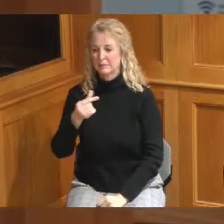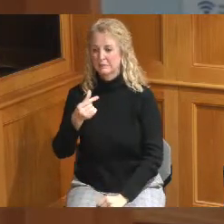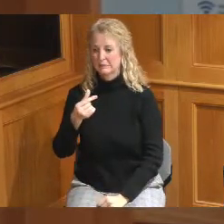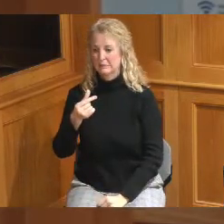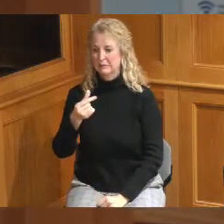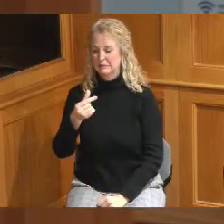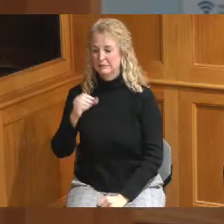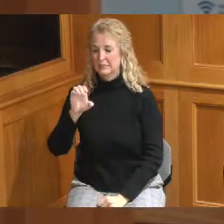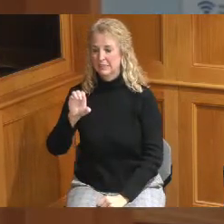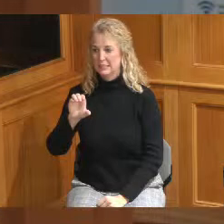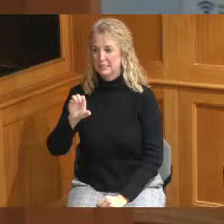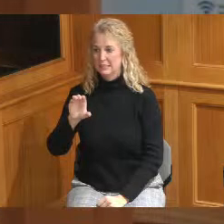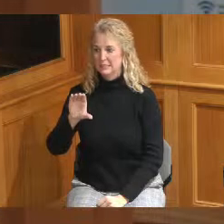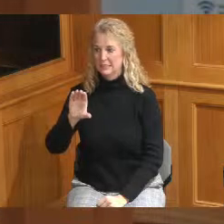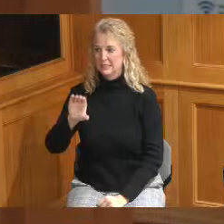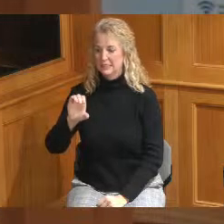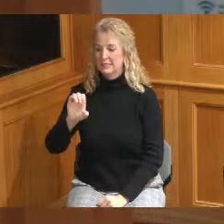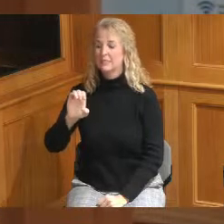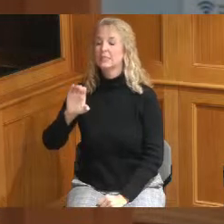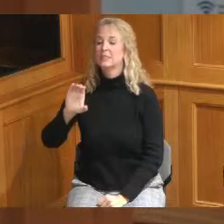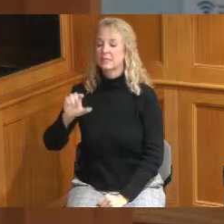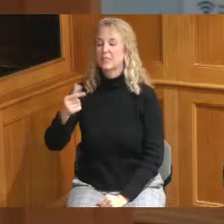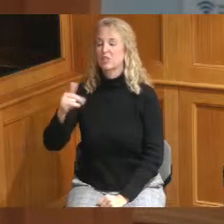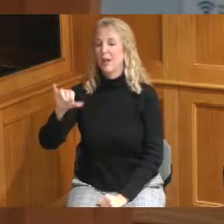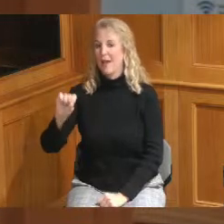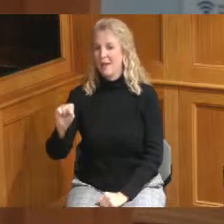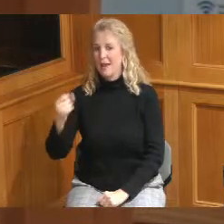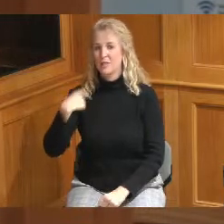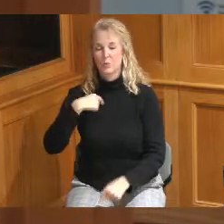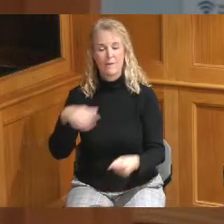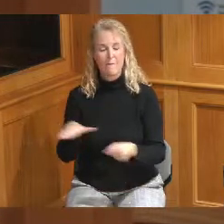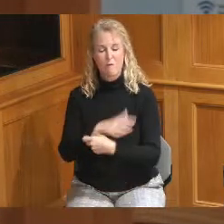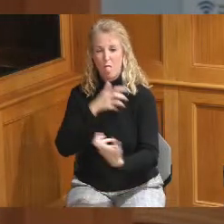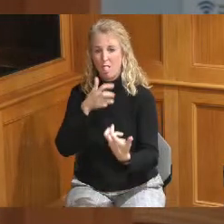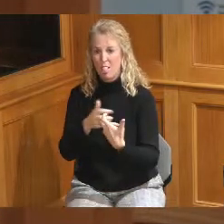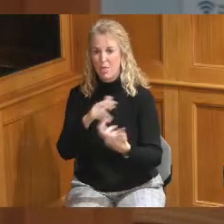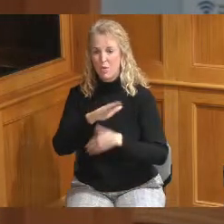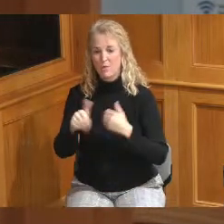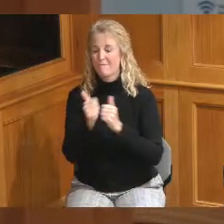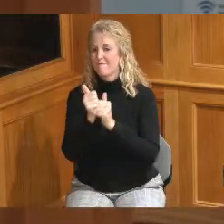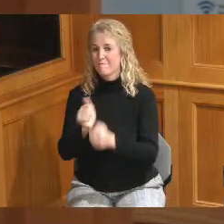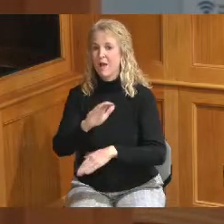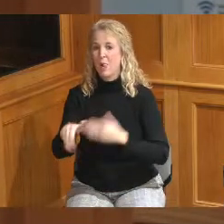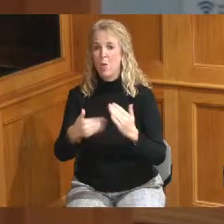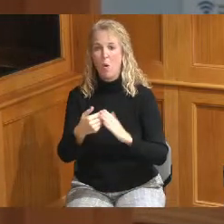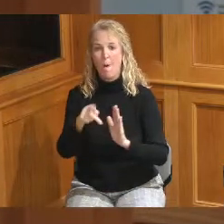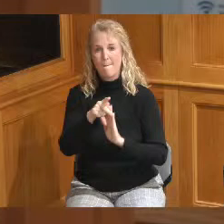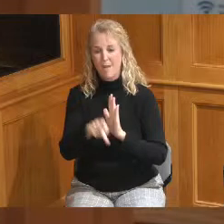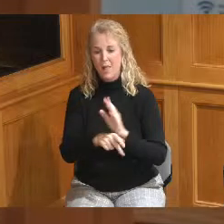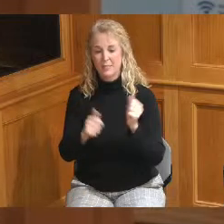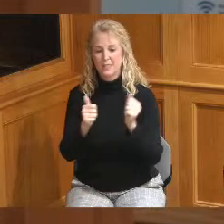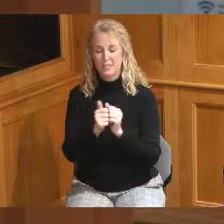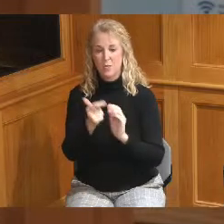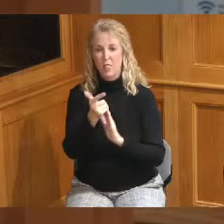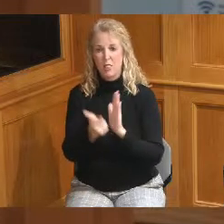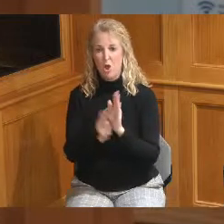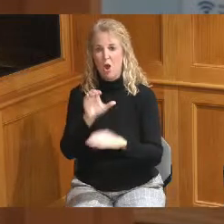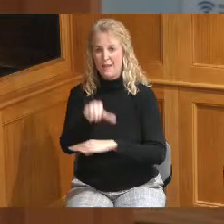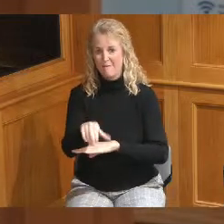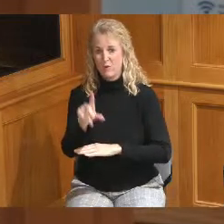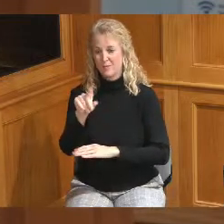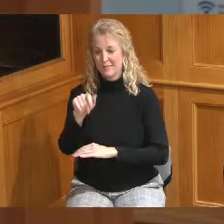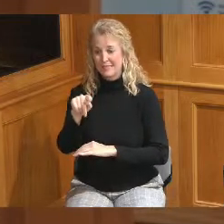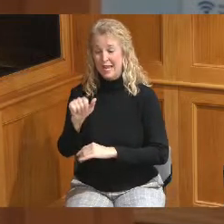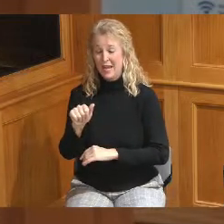board through all of our digital evidence management and follow all the protocols for storing law enforcement data. Okay, so you can fight